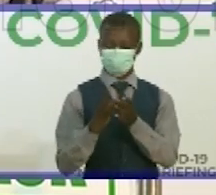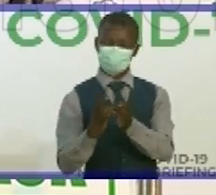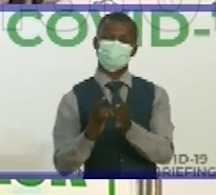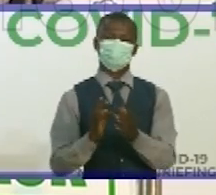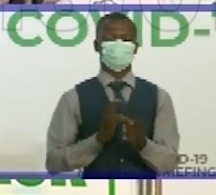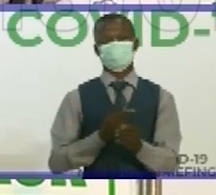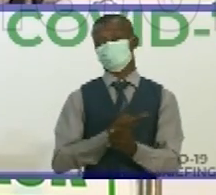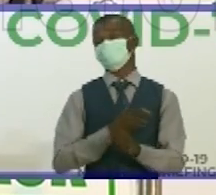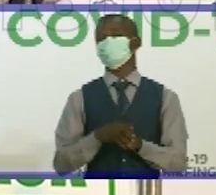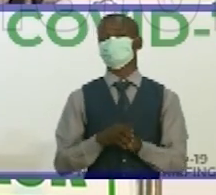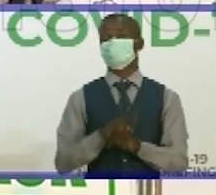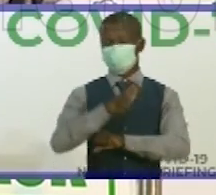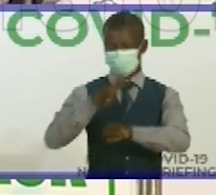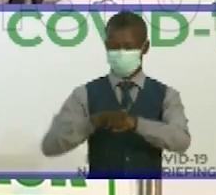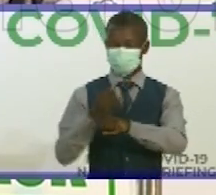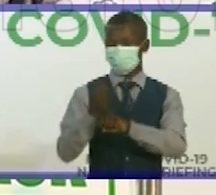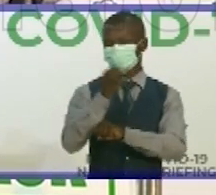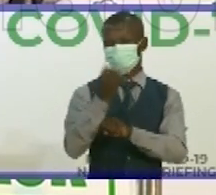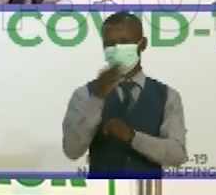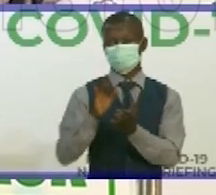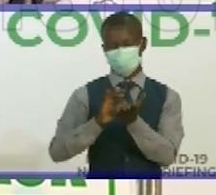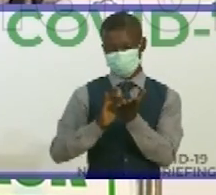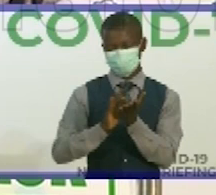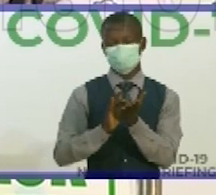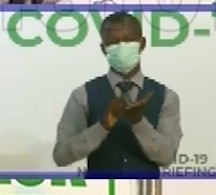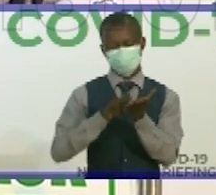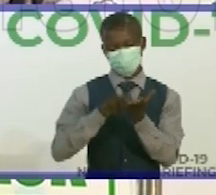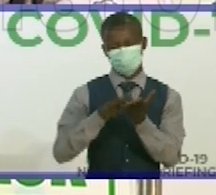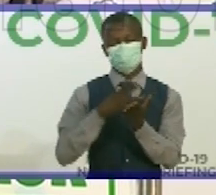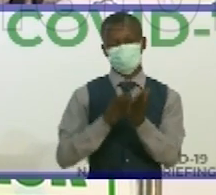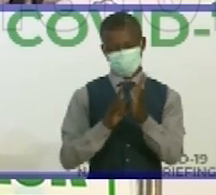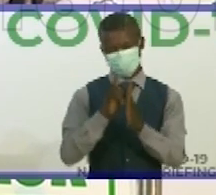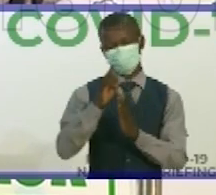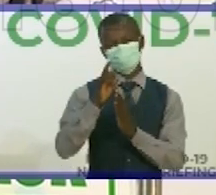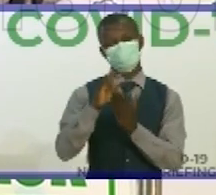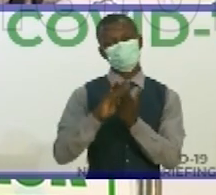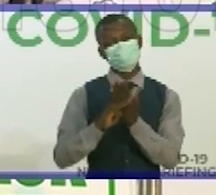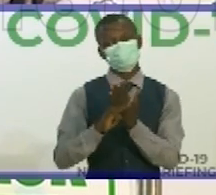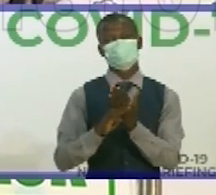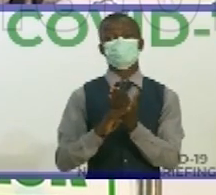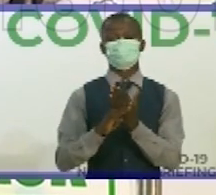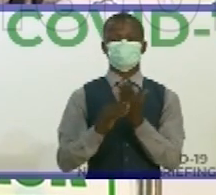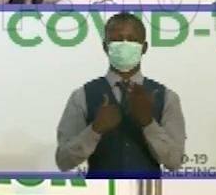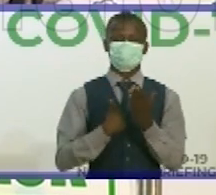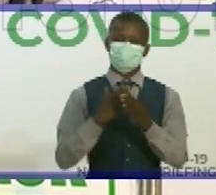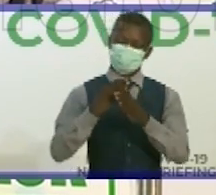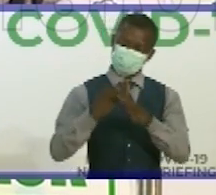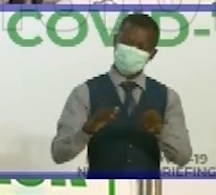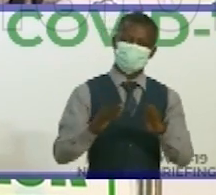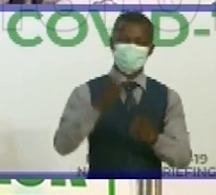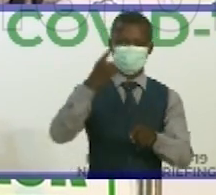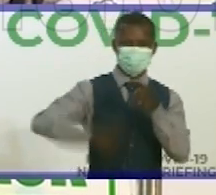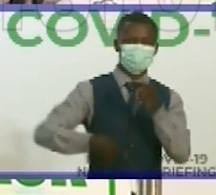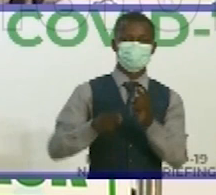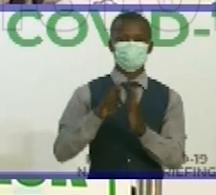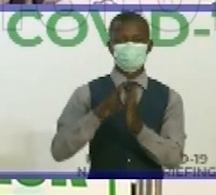The National Institute for Pharmaceutical Research and Development, NIPRID, has now shared its final report on the